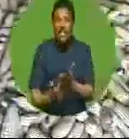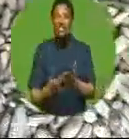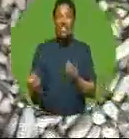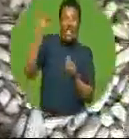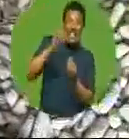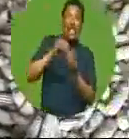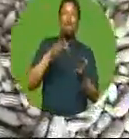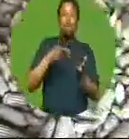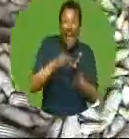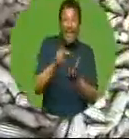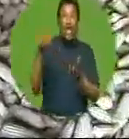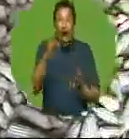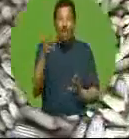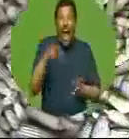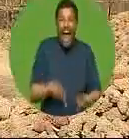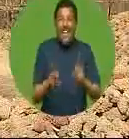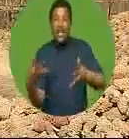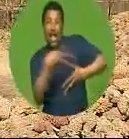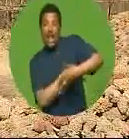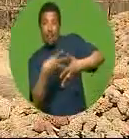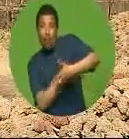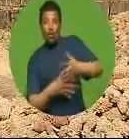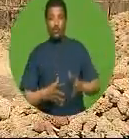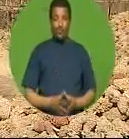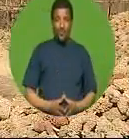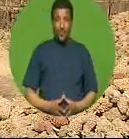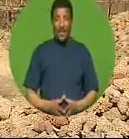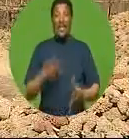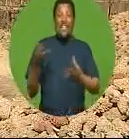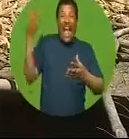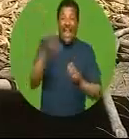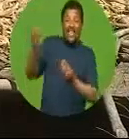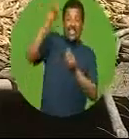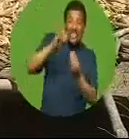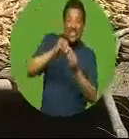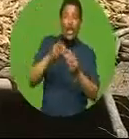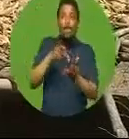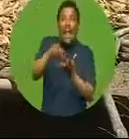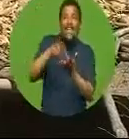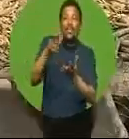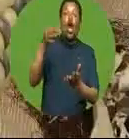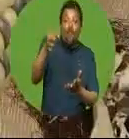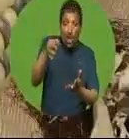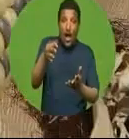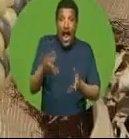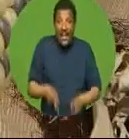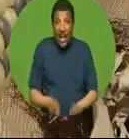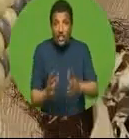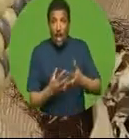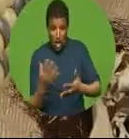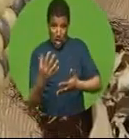Increasing prices of agricultural inputs. The increase in the prices of agricultural